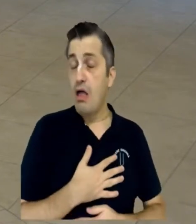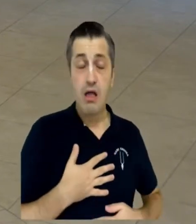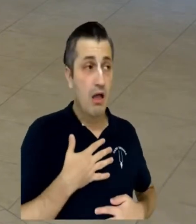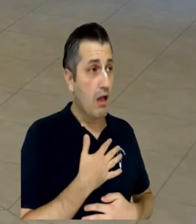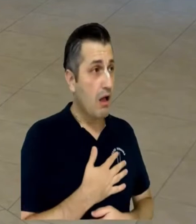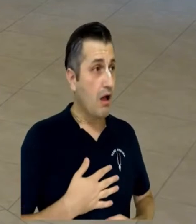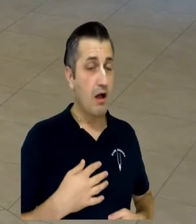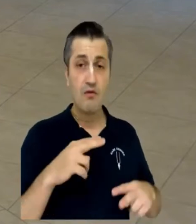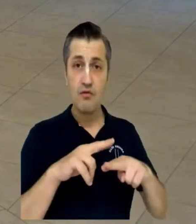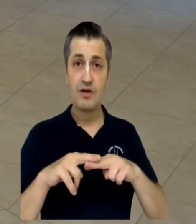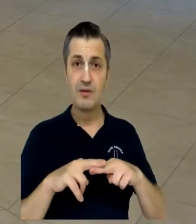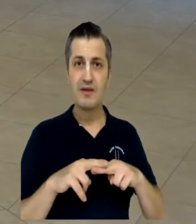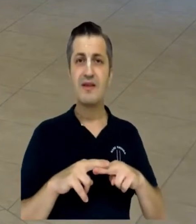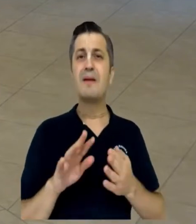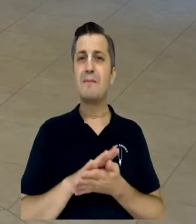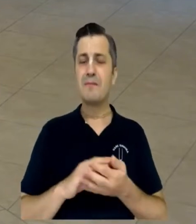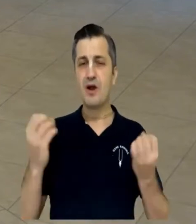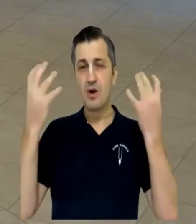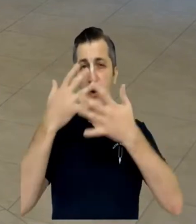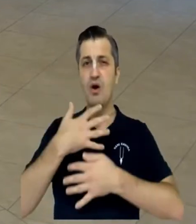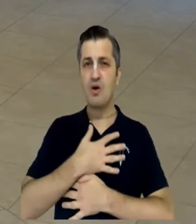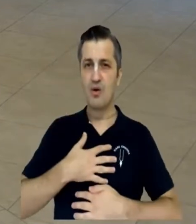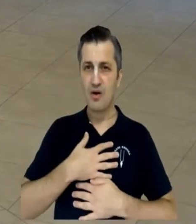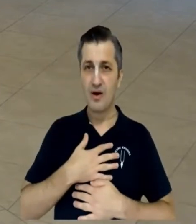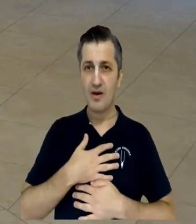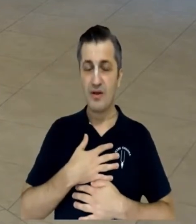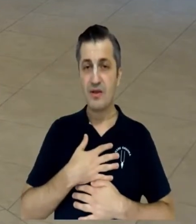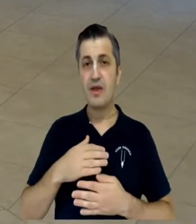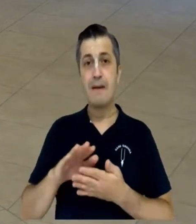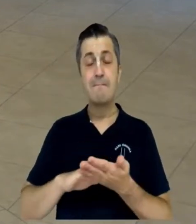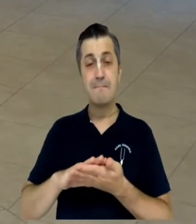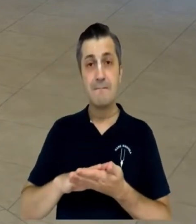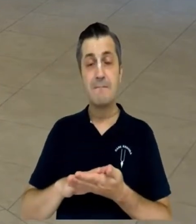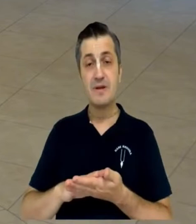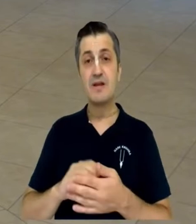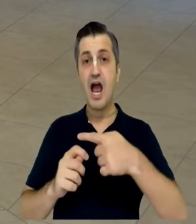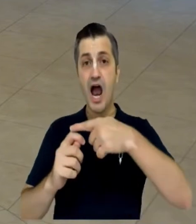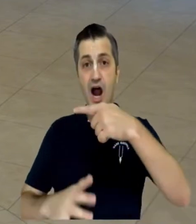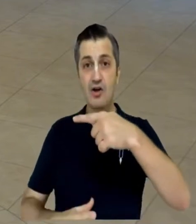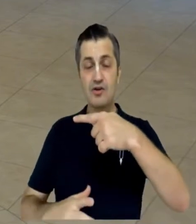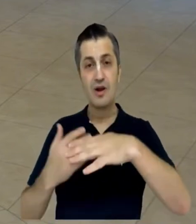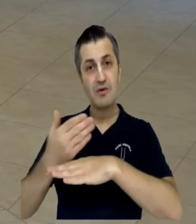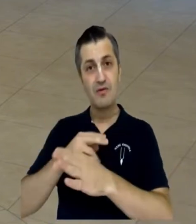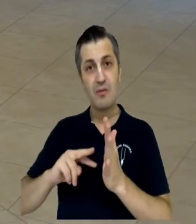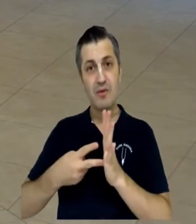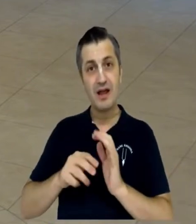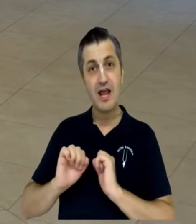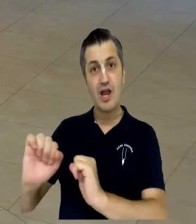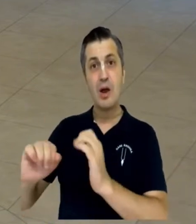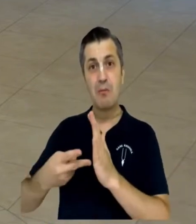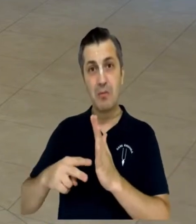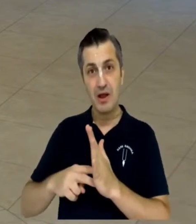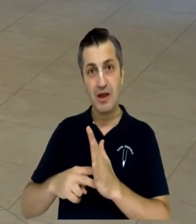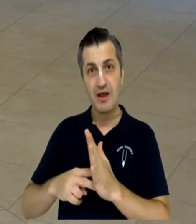said, that was just kind of out of his own perspective. But then once he understood that everything is perfectly arranged according